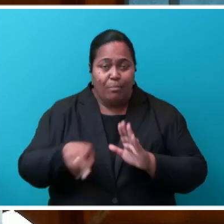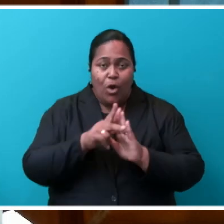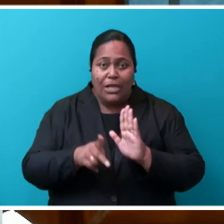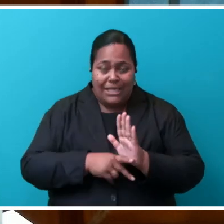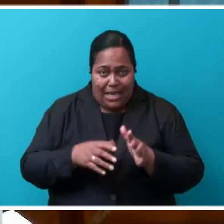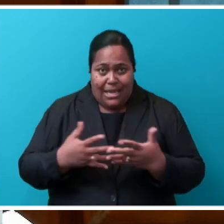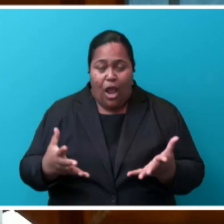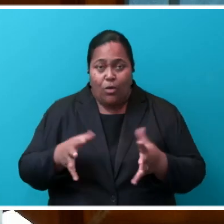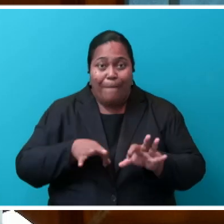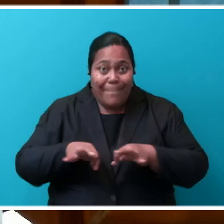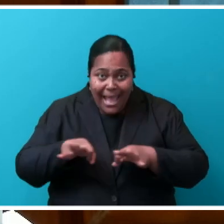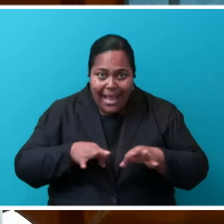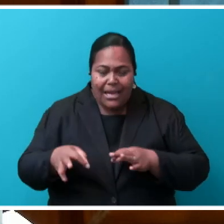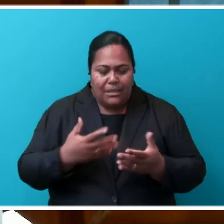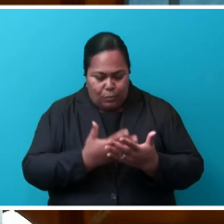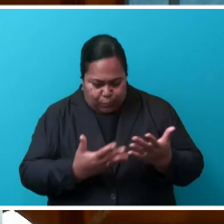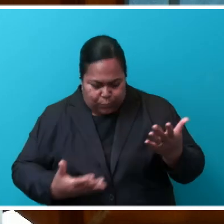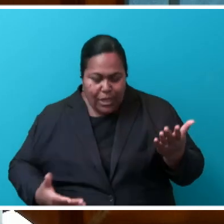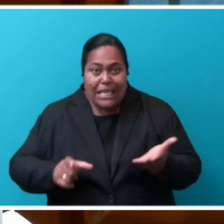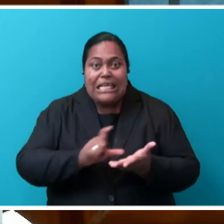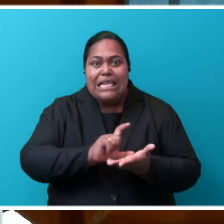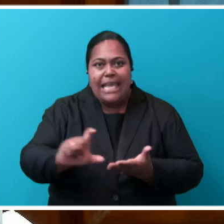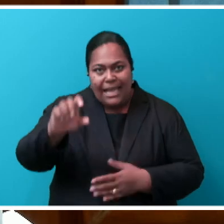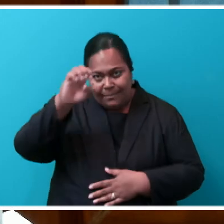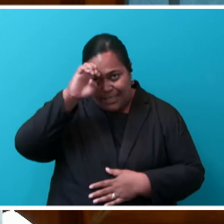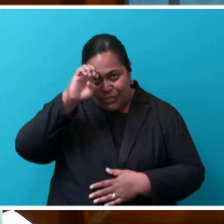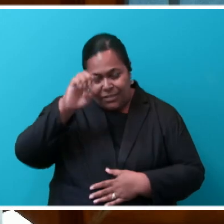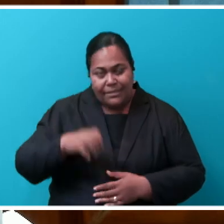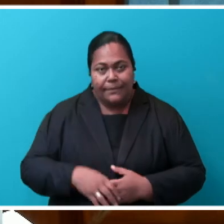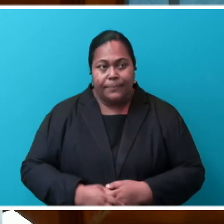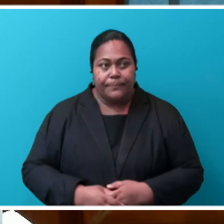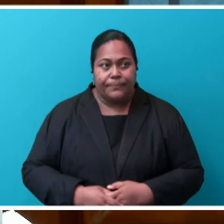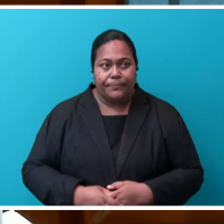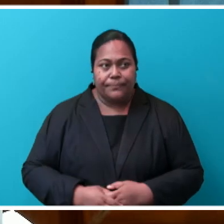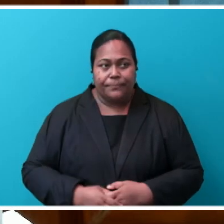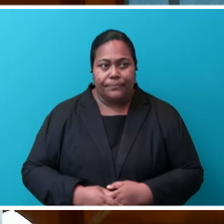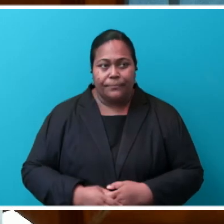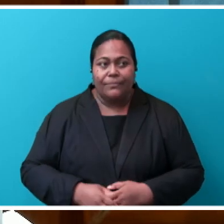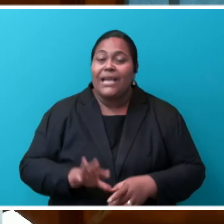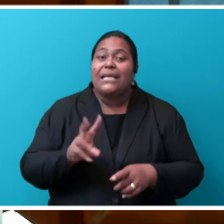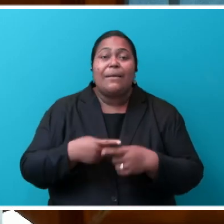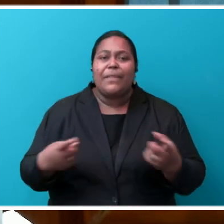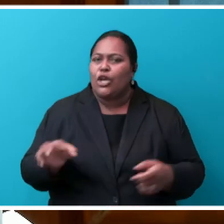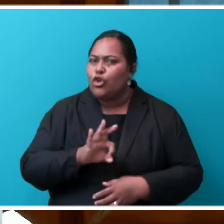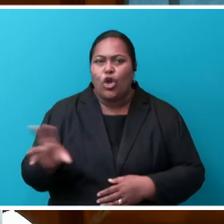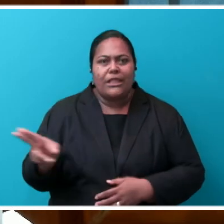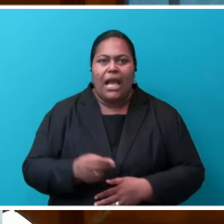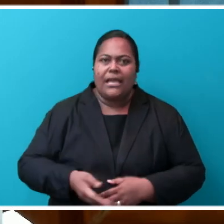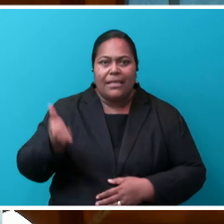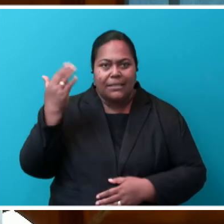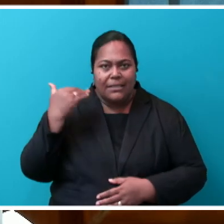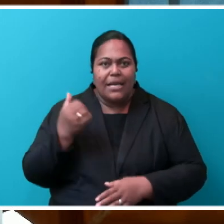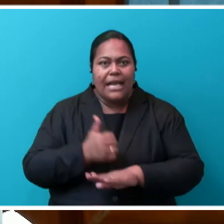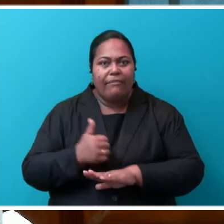defined with clear expectations. This is something that was not done in the previous